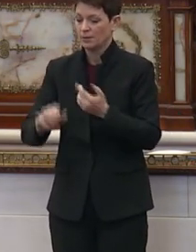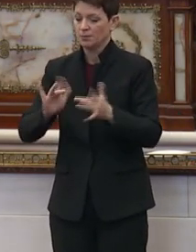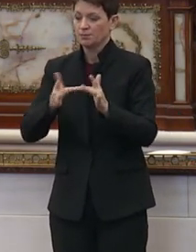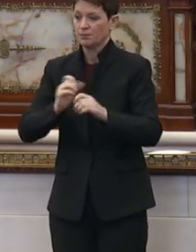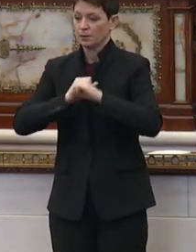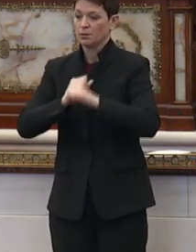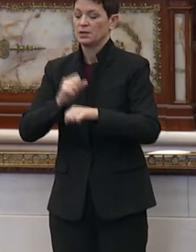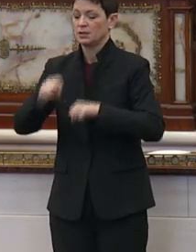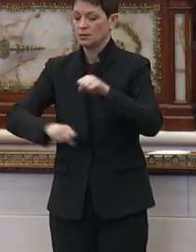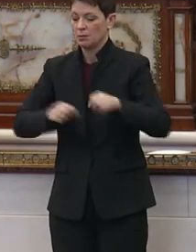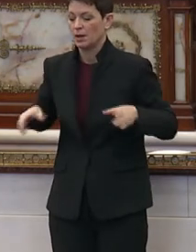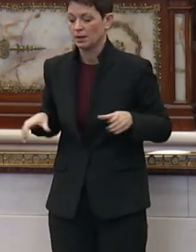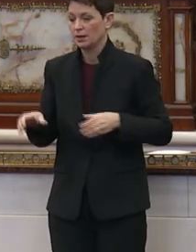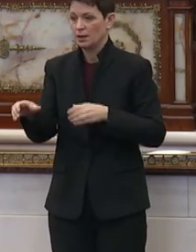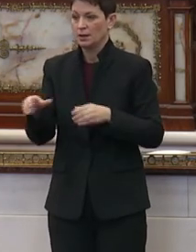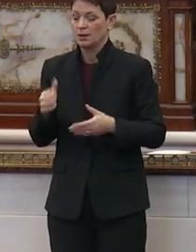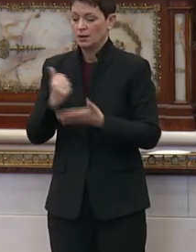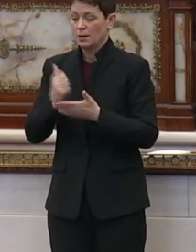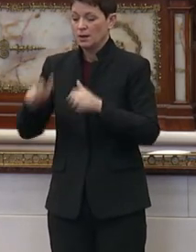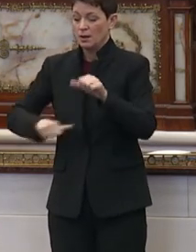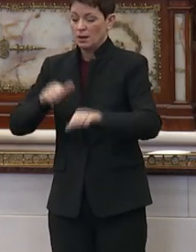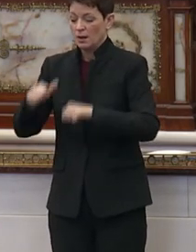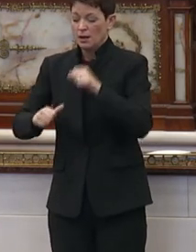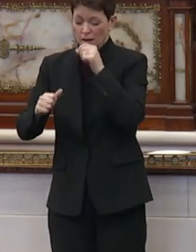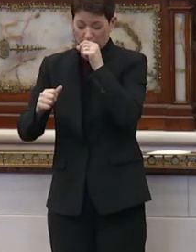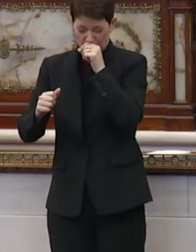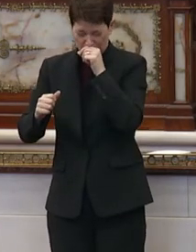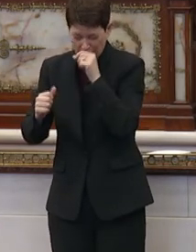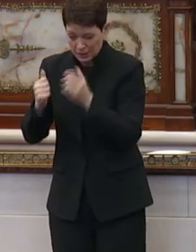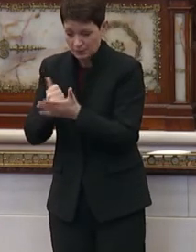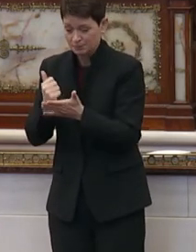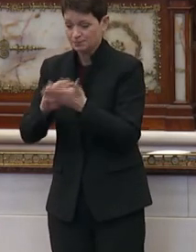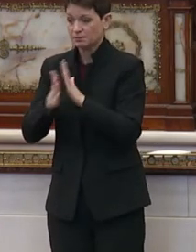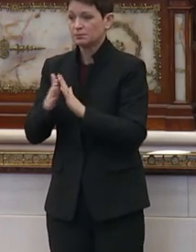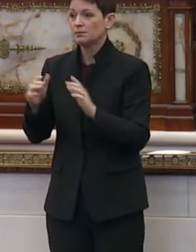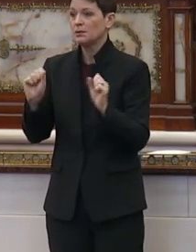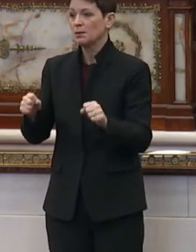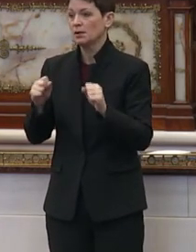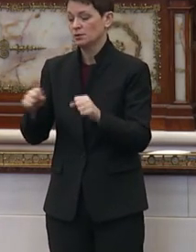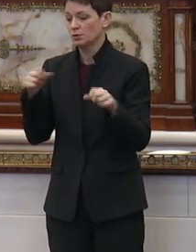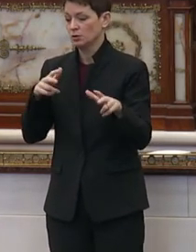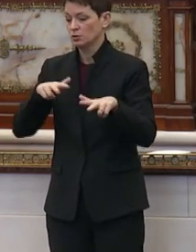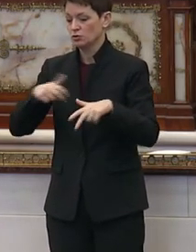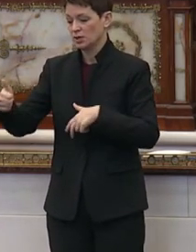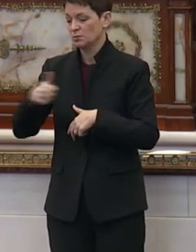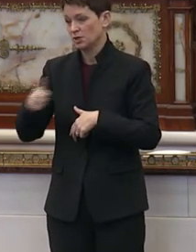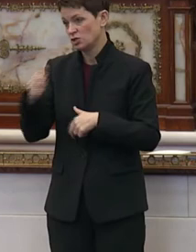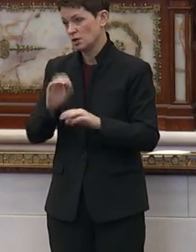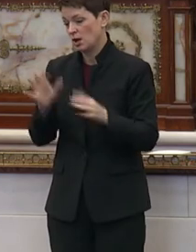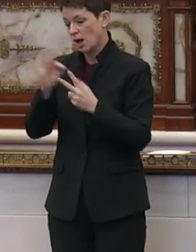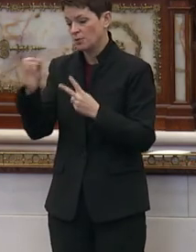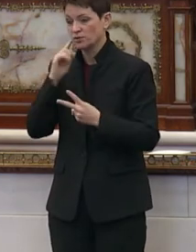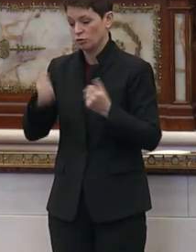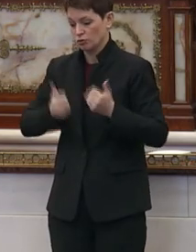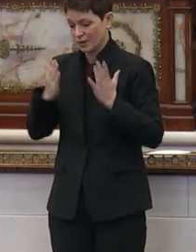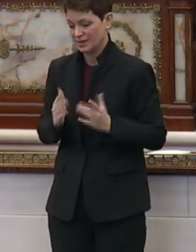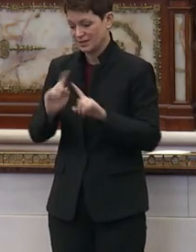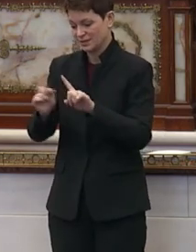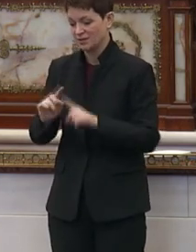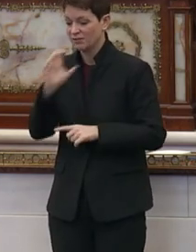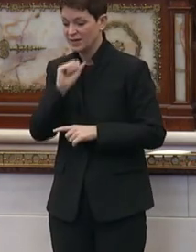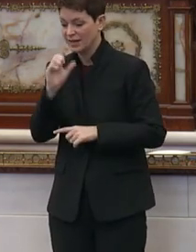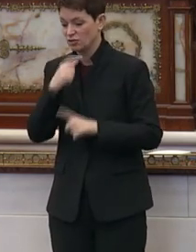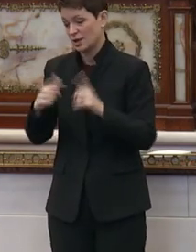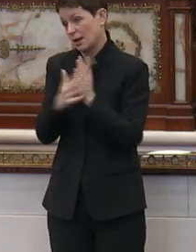of protected bike lanes will mean that cycling will move closer to becoming a viable transportation option for residents of all ages